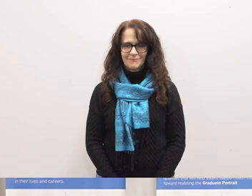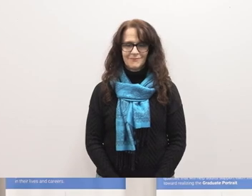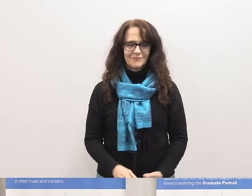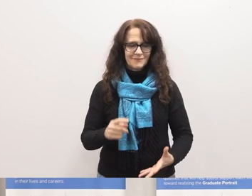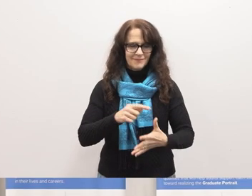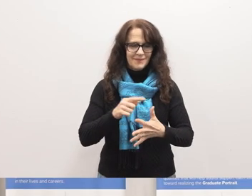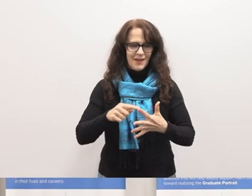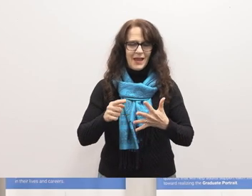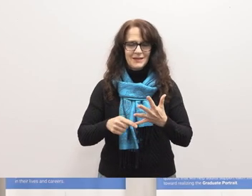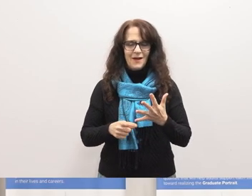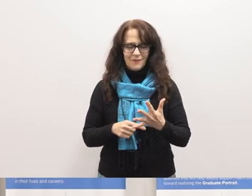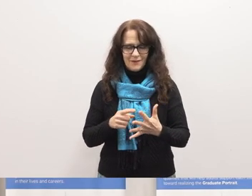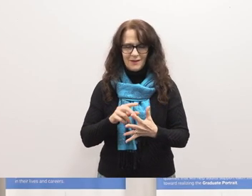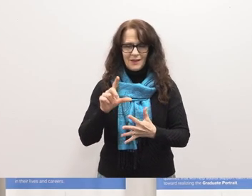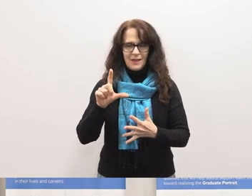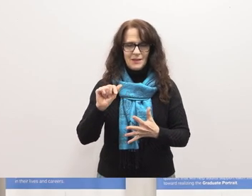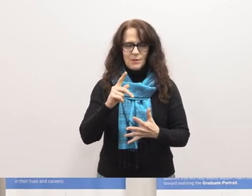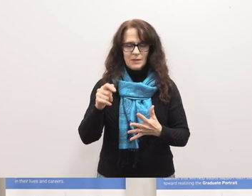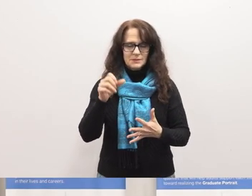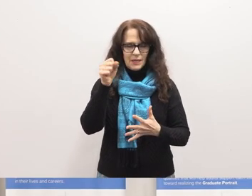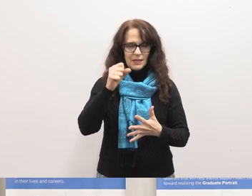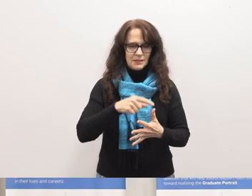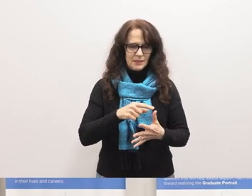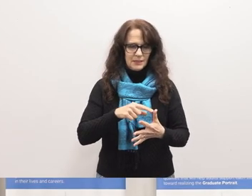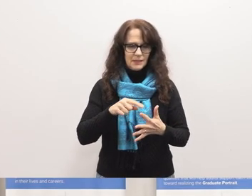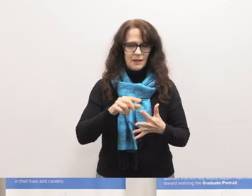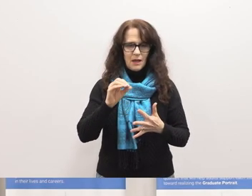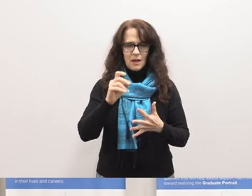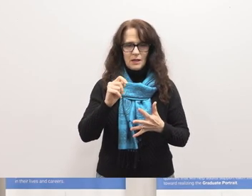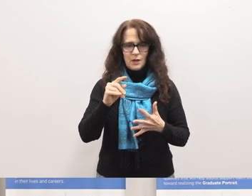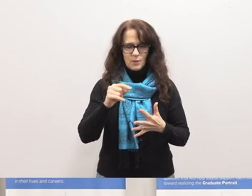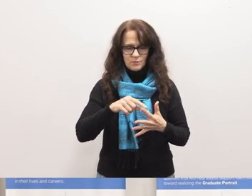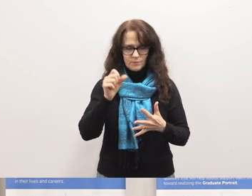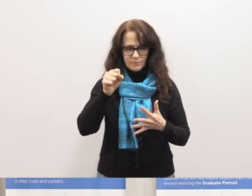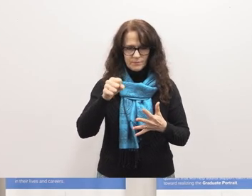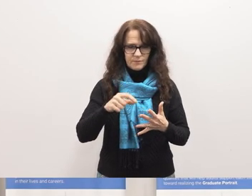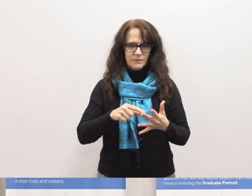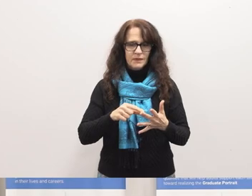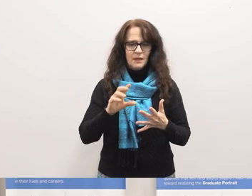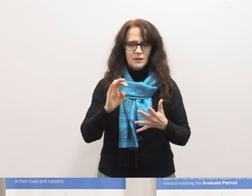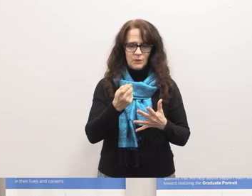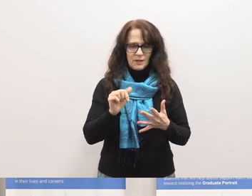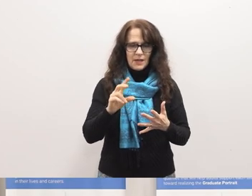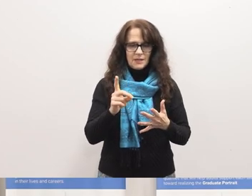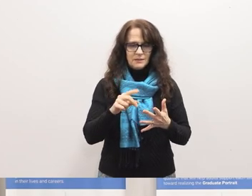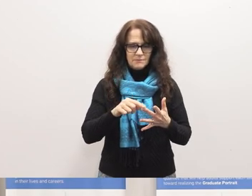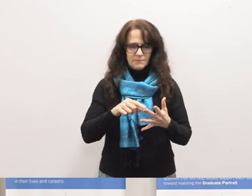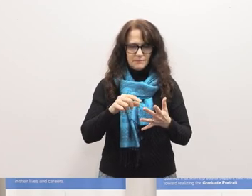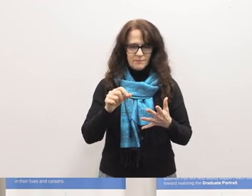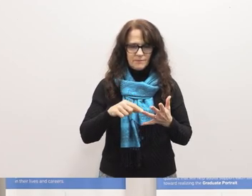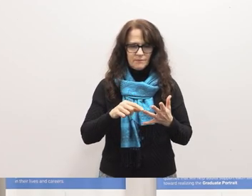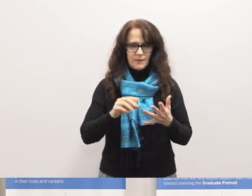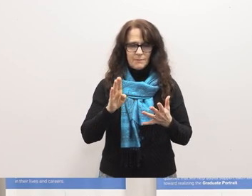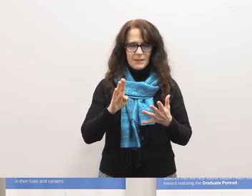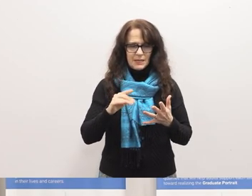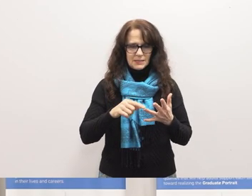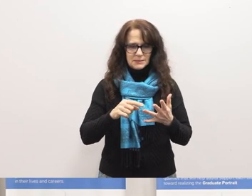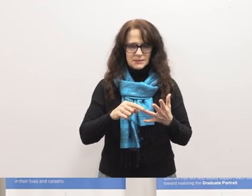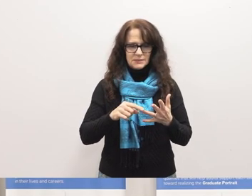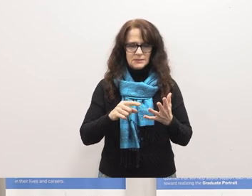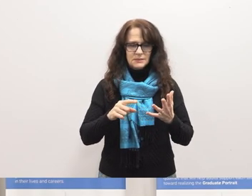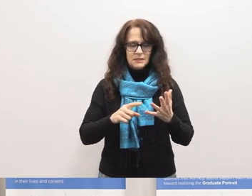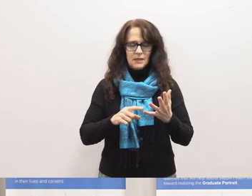Lopez? Aye. Member Otto? Aye. President Craighead? Aye. Member Benitez?